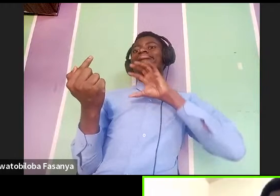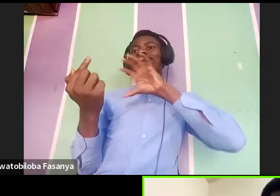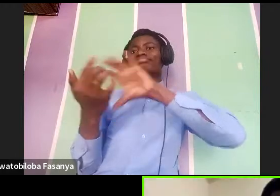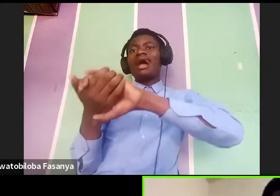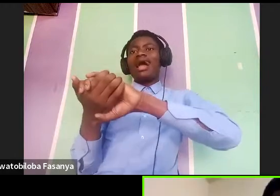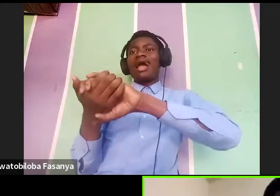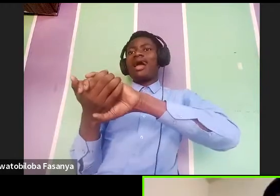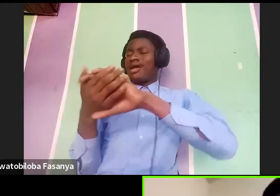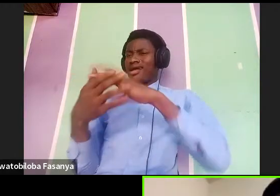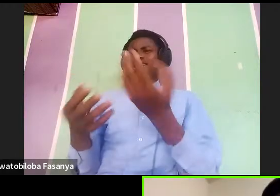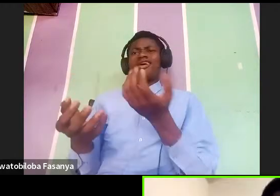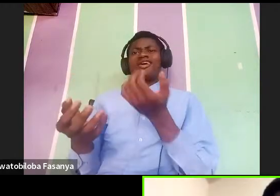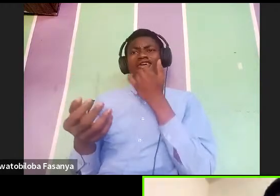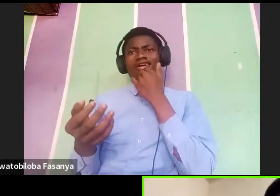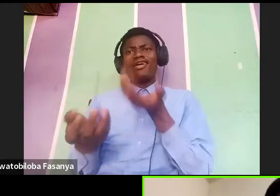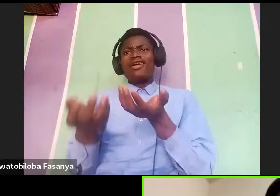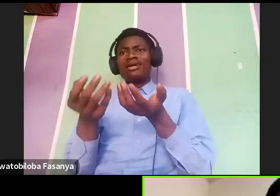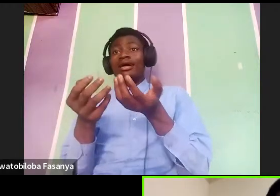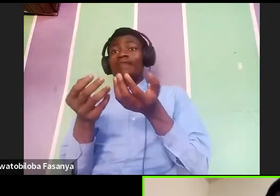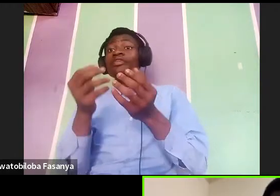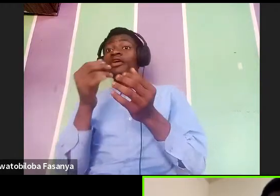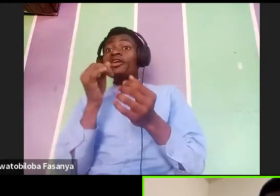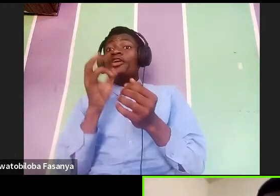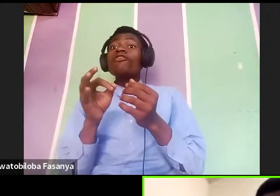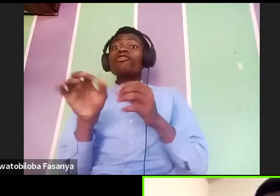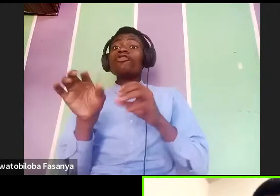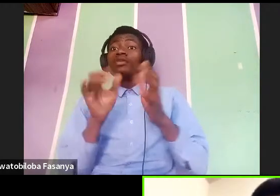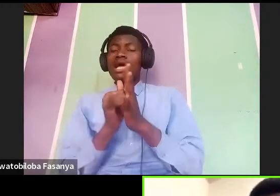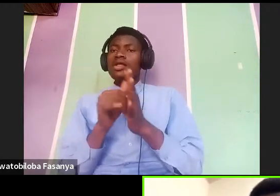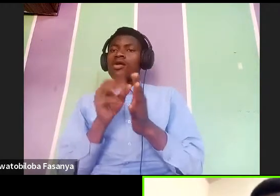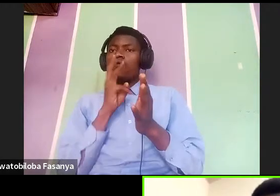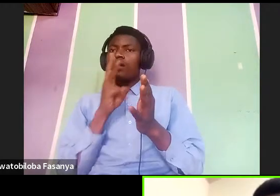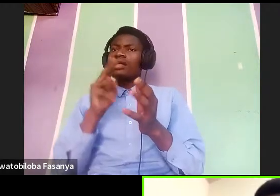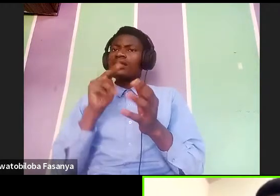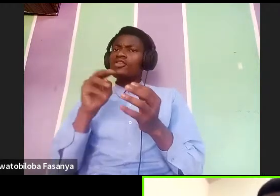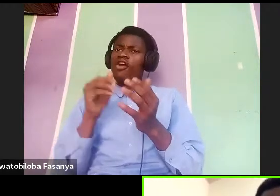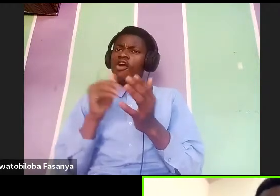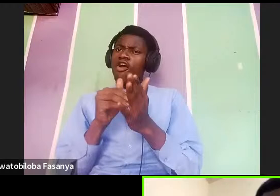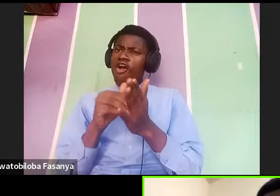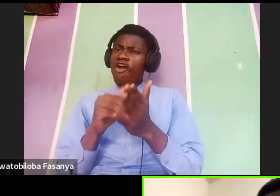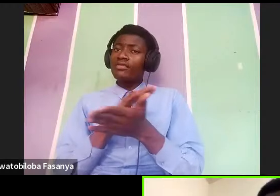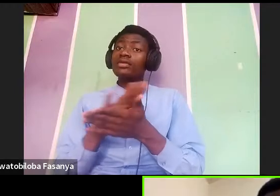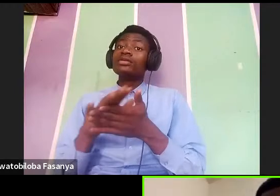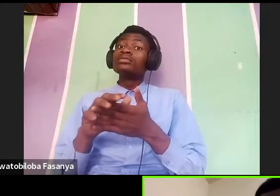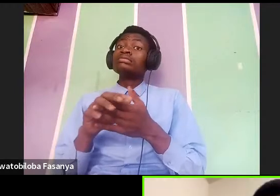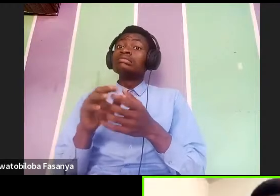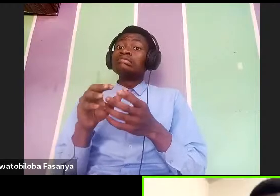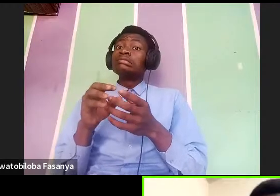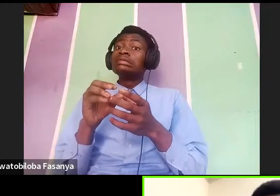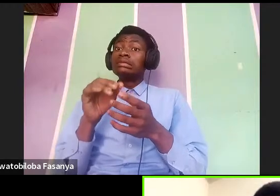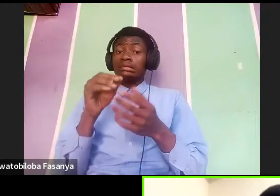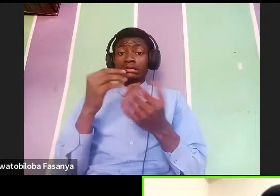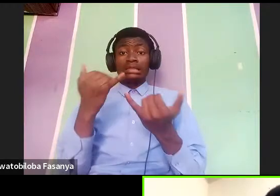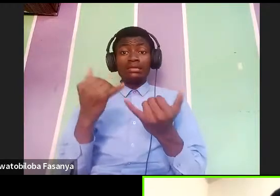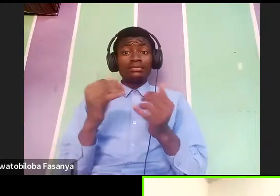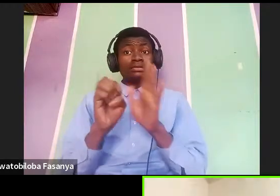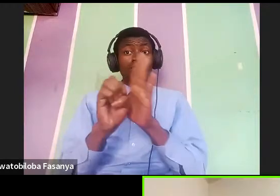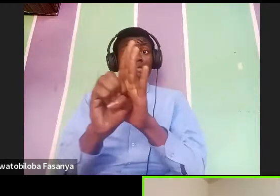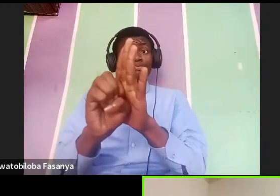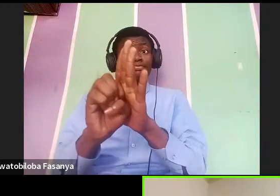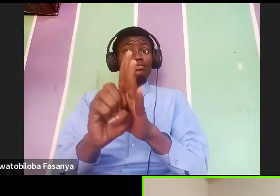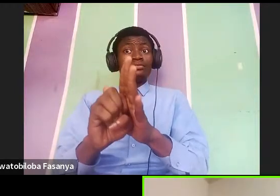So if all of a sudden you've got this foreign body sensation, it wouldn't be a good idea to all of a sudden use those hands to